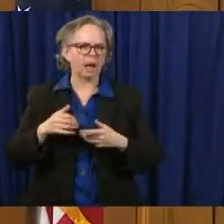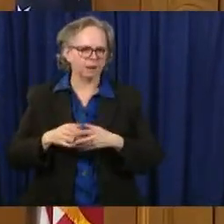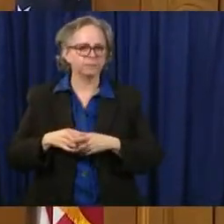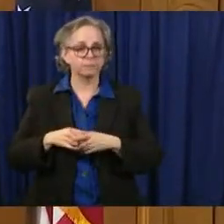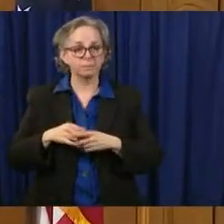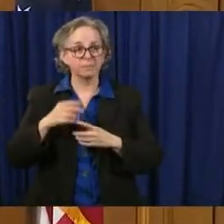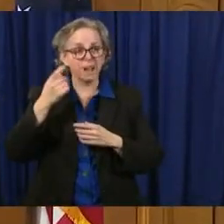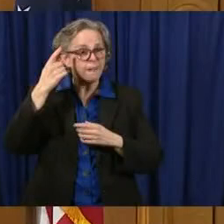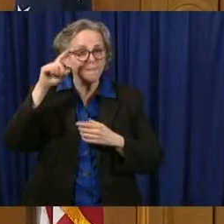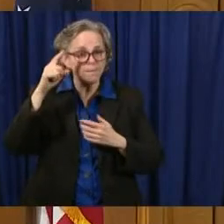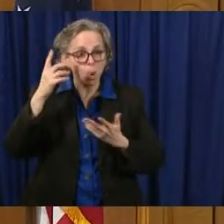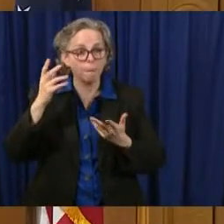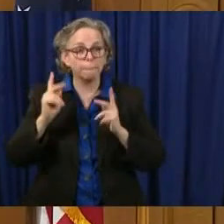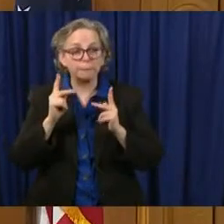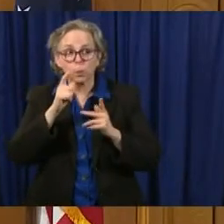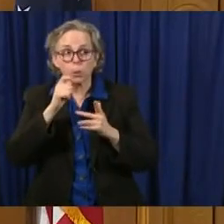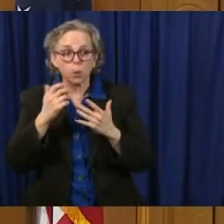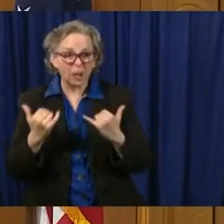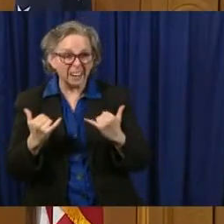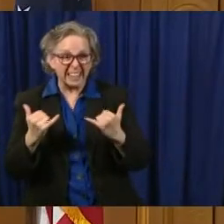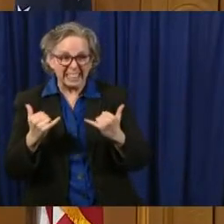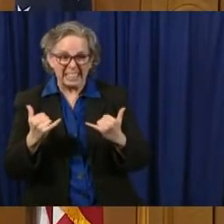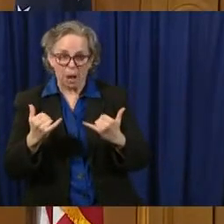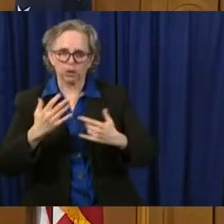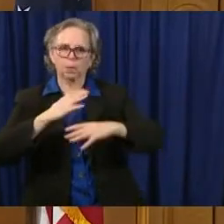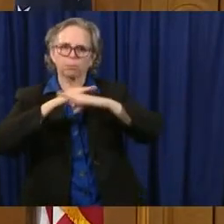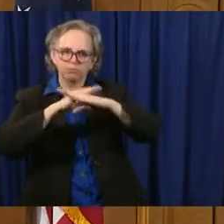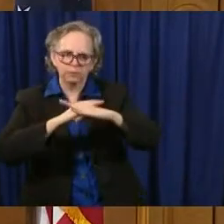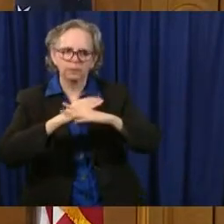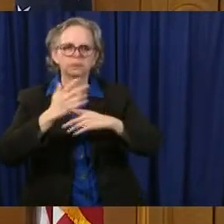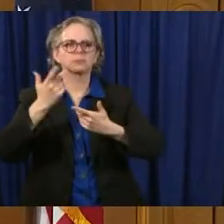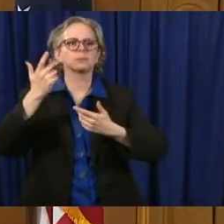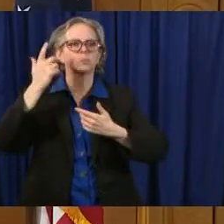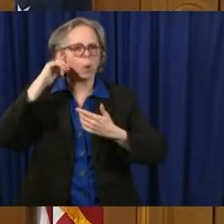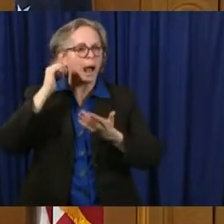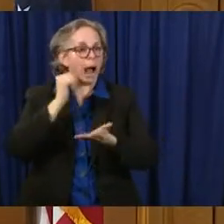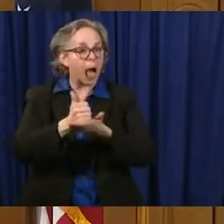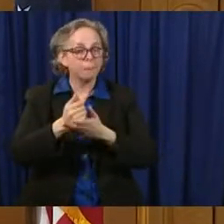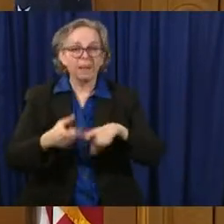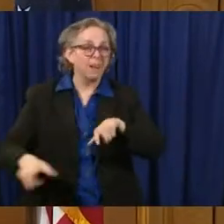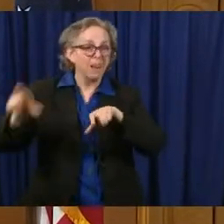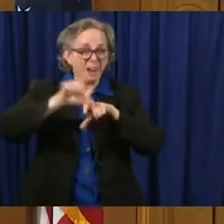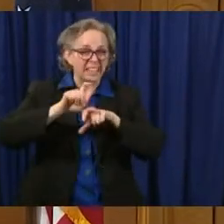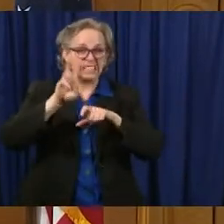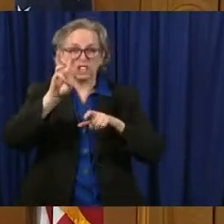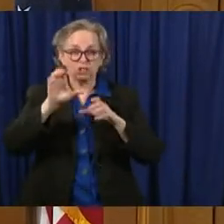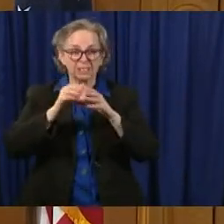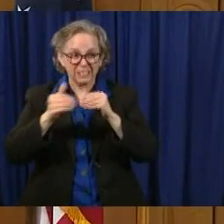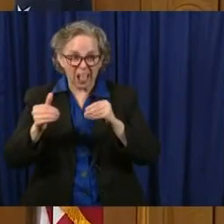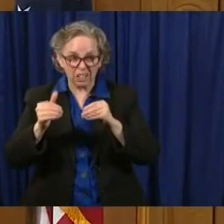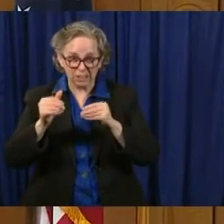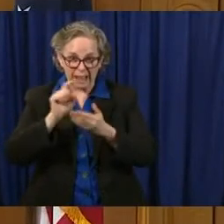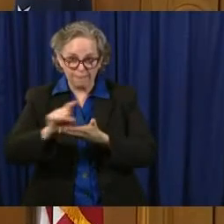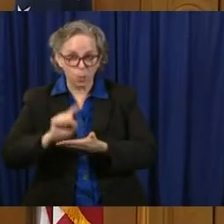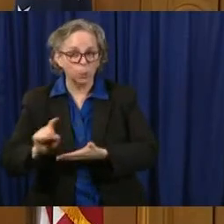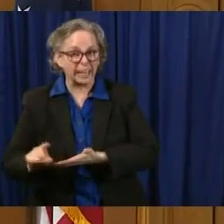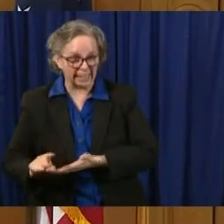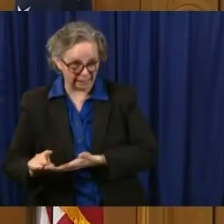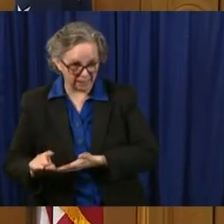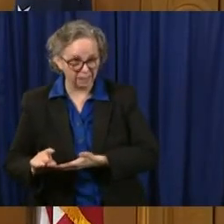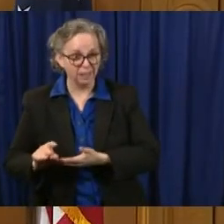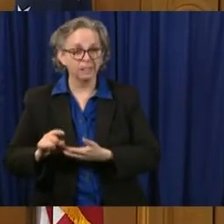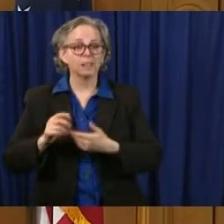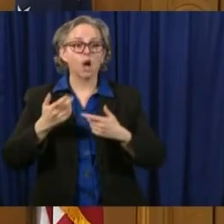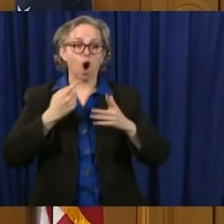insurance benefits to receive an additional $600 per week on top of their original